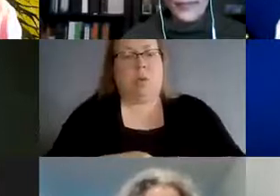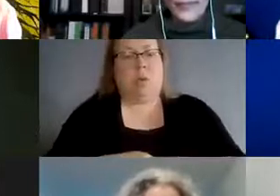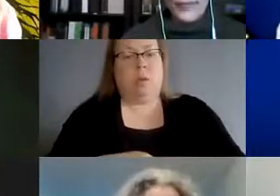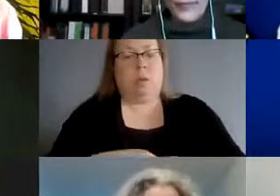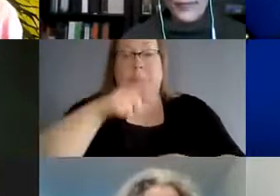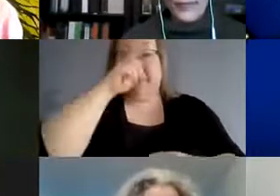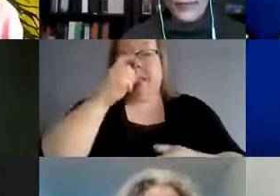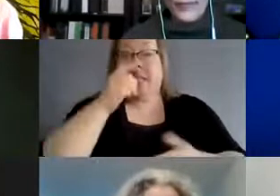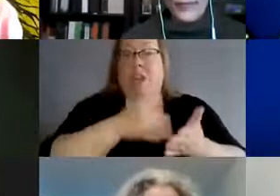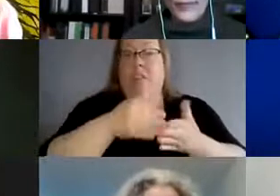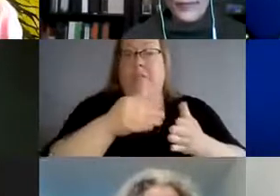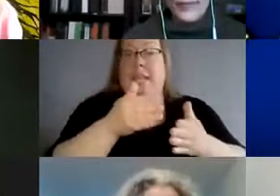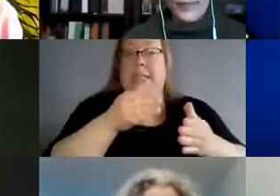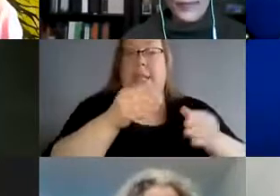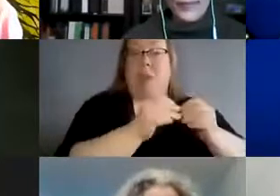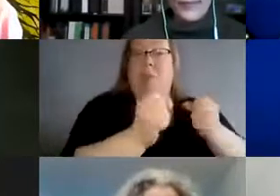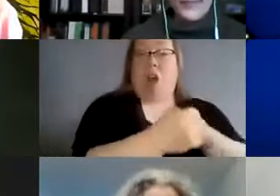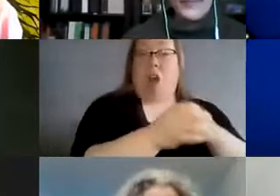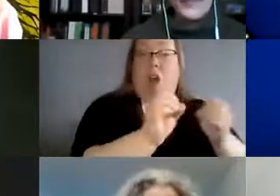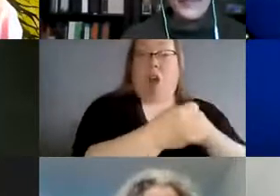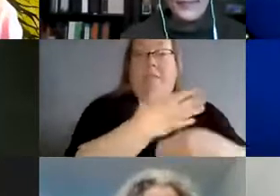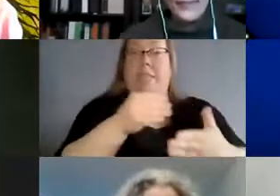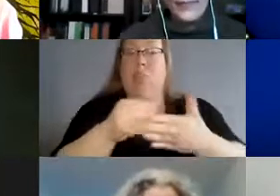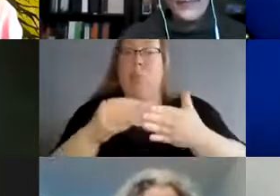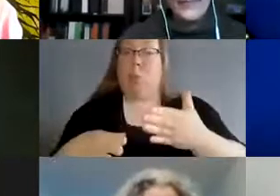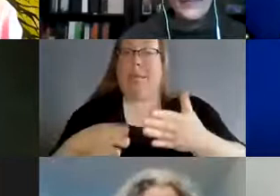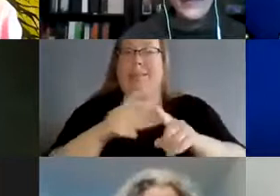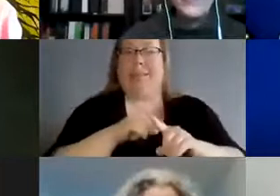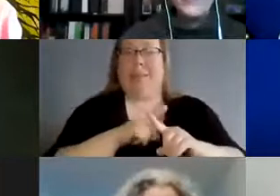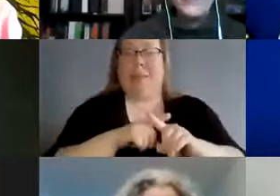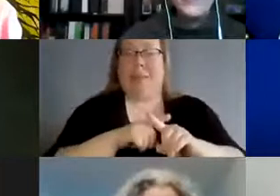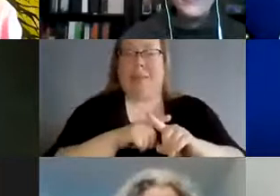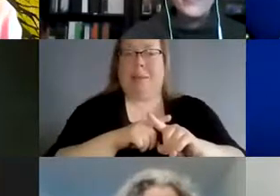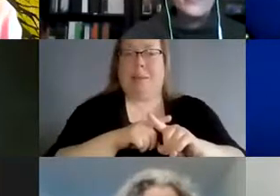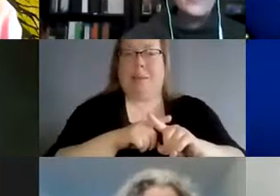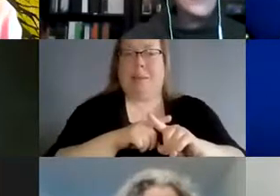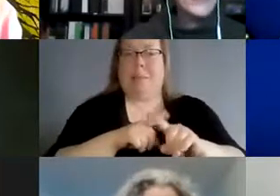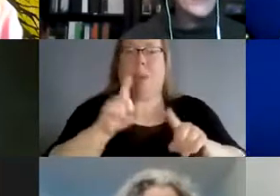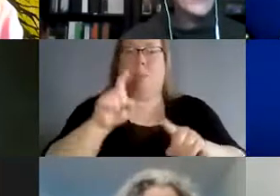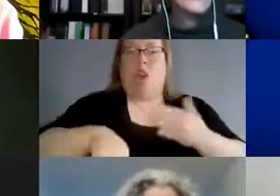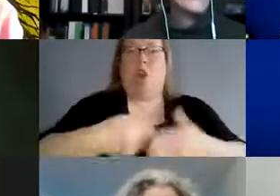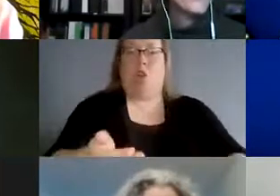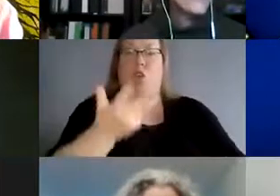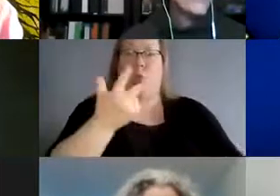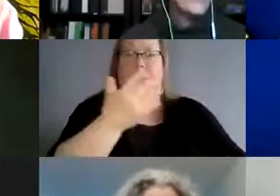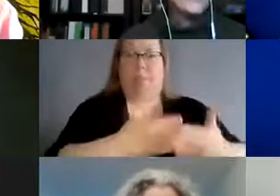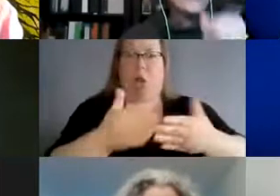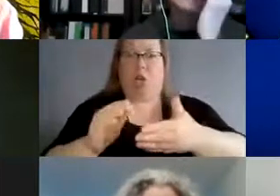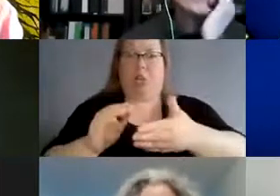and student or between office and right. So it always does in diets, but not all three parts.